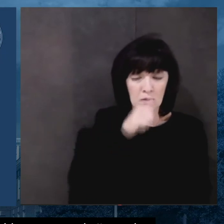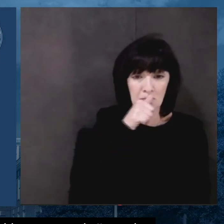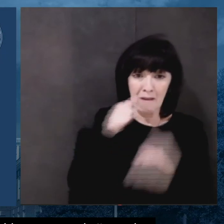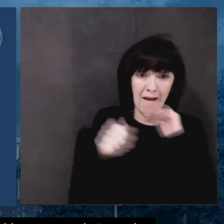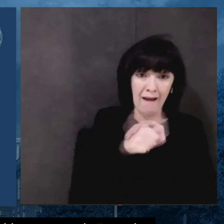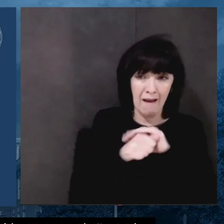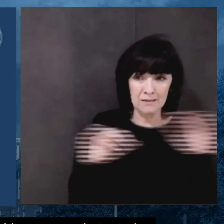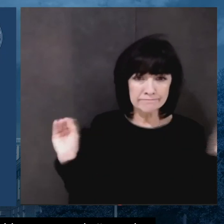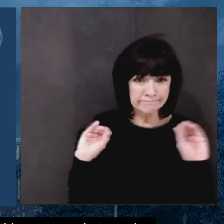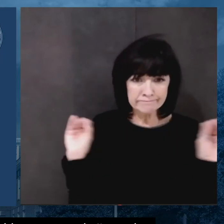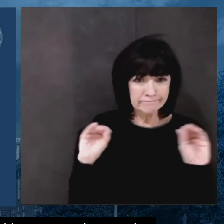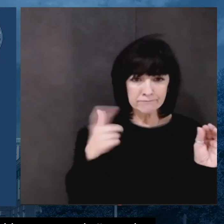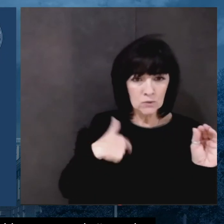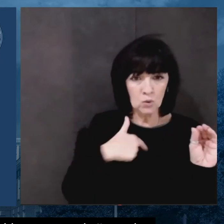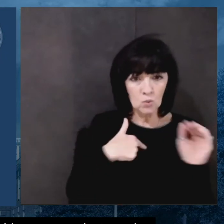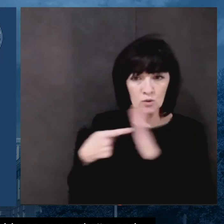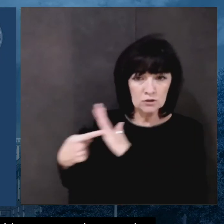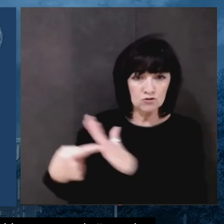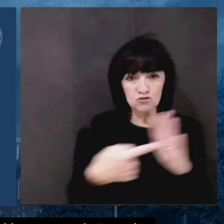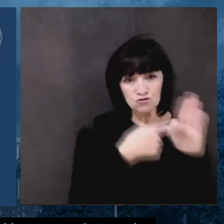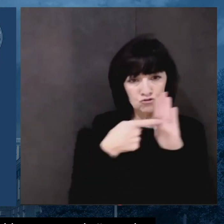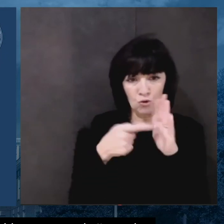else.